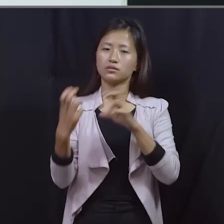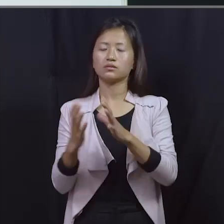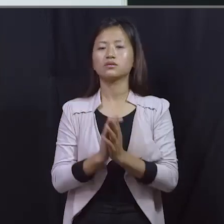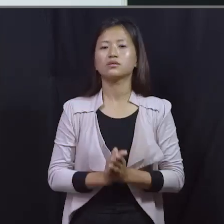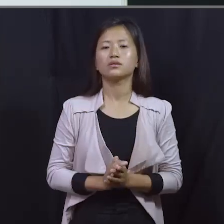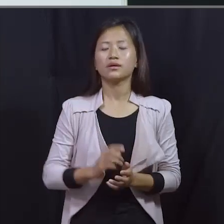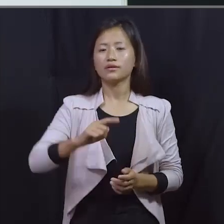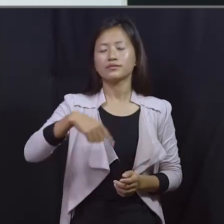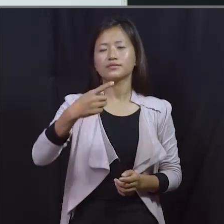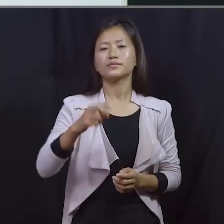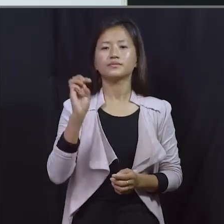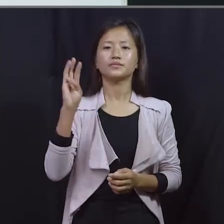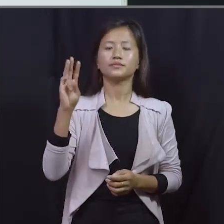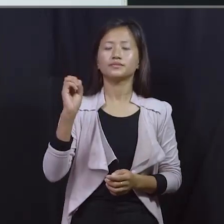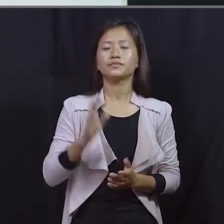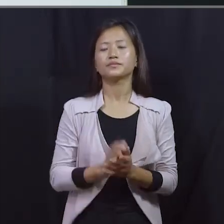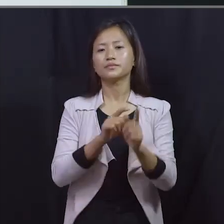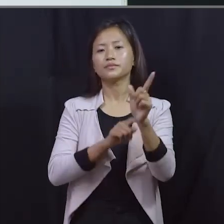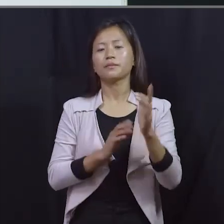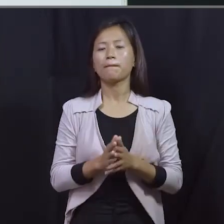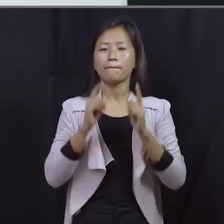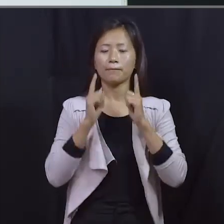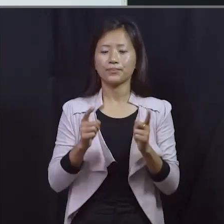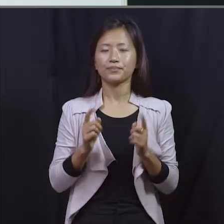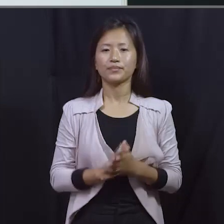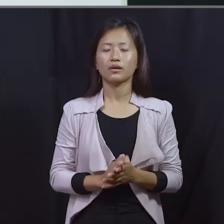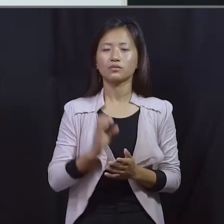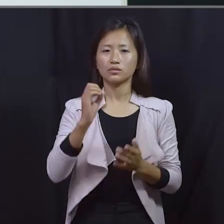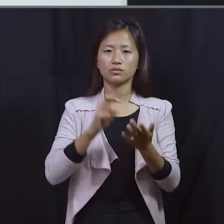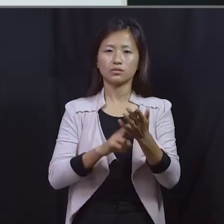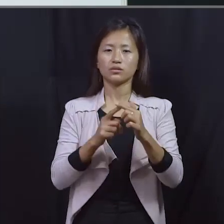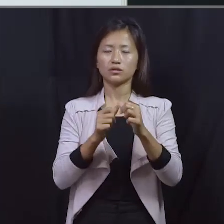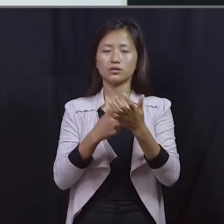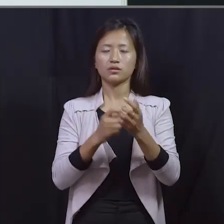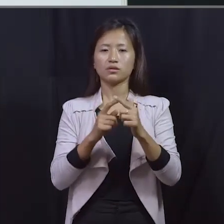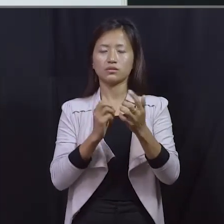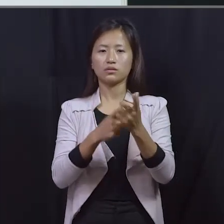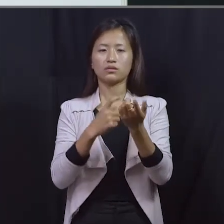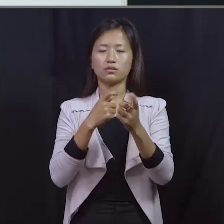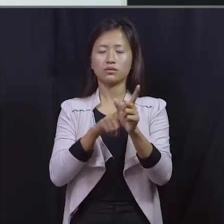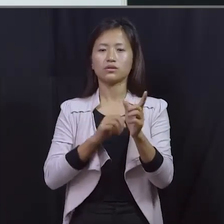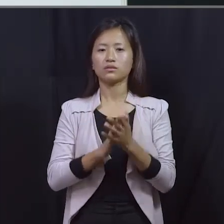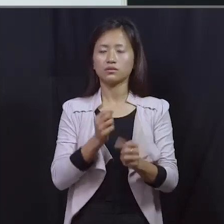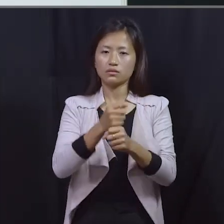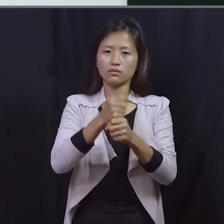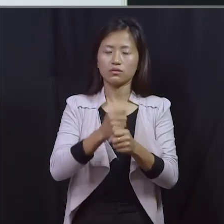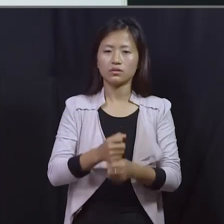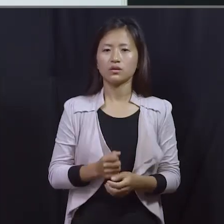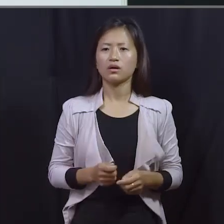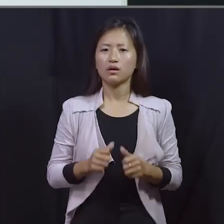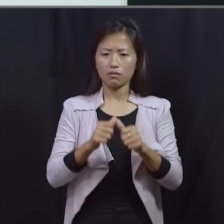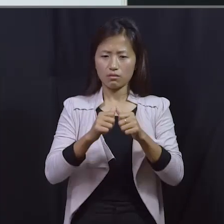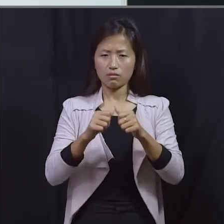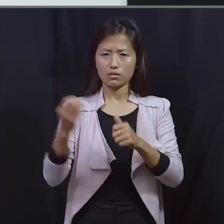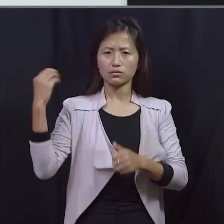changes every 30 years. But here again, one contradictory point here is that the government has the